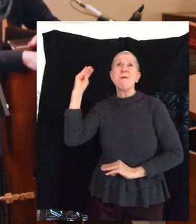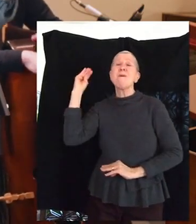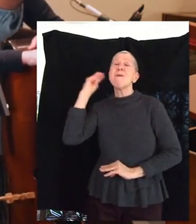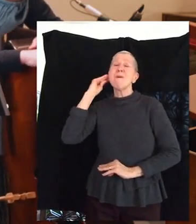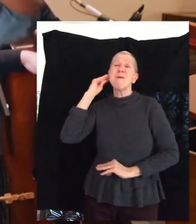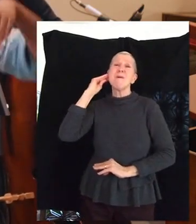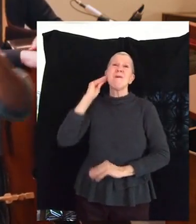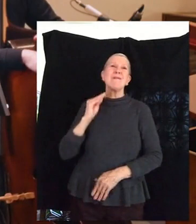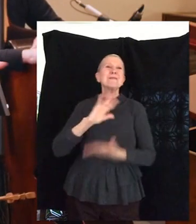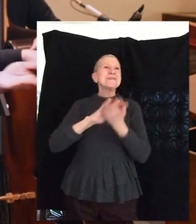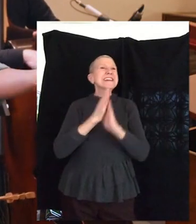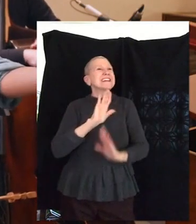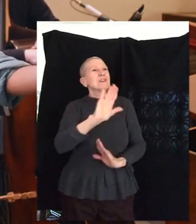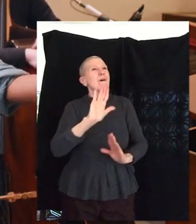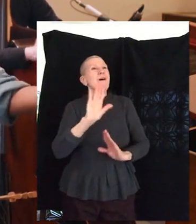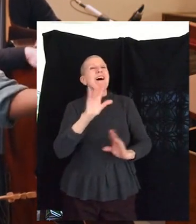home. May peace be in your